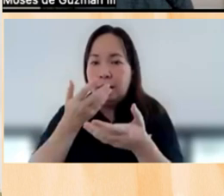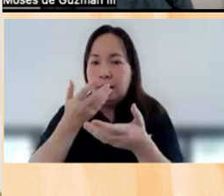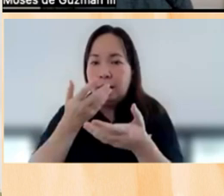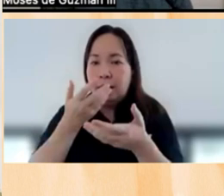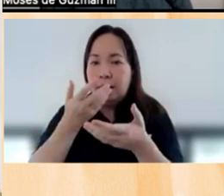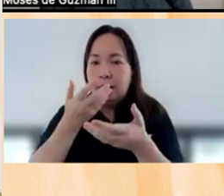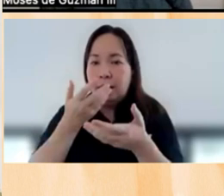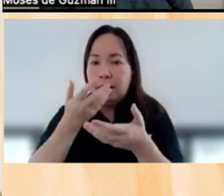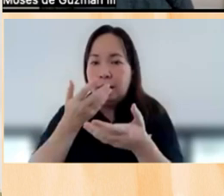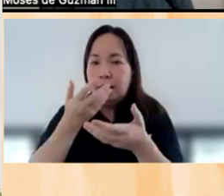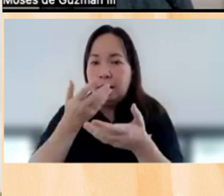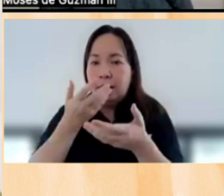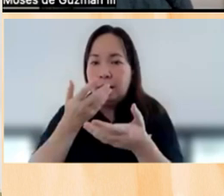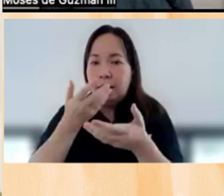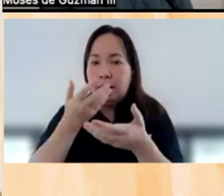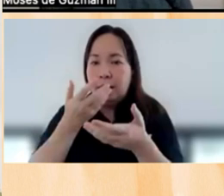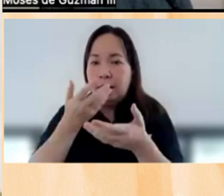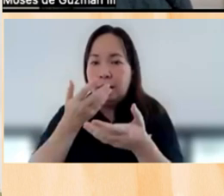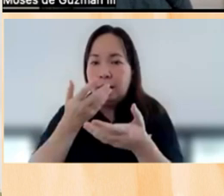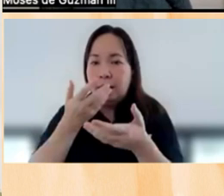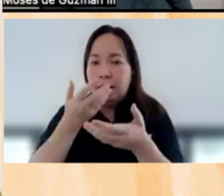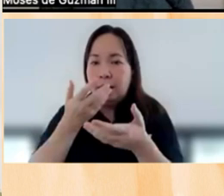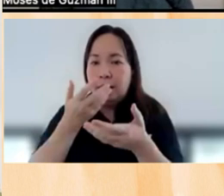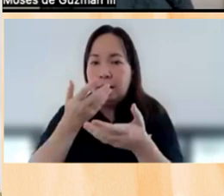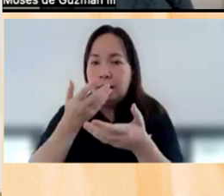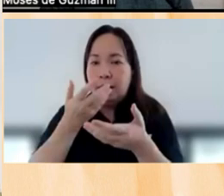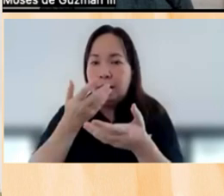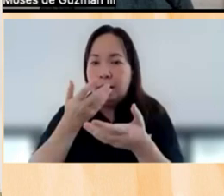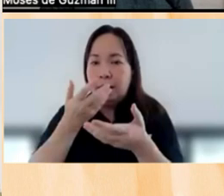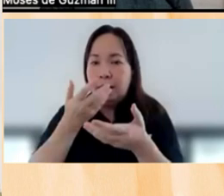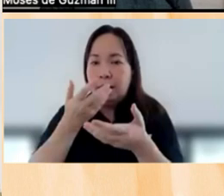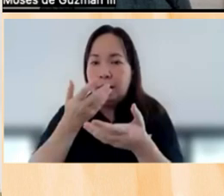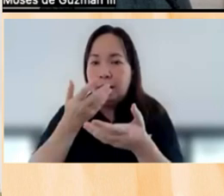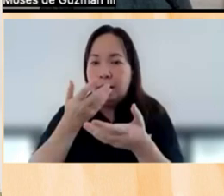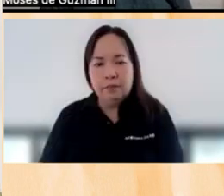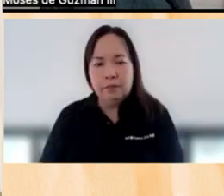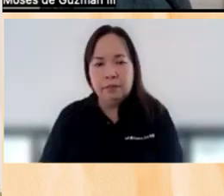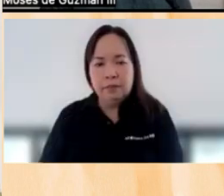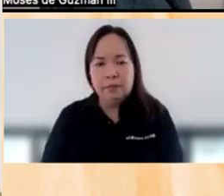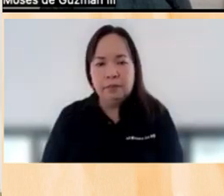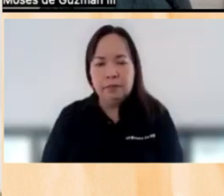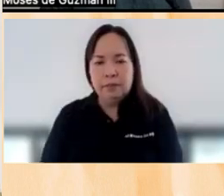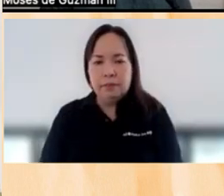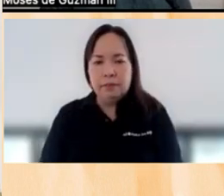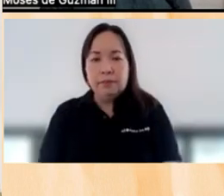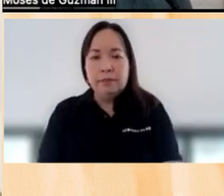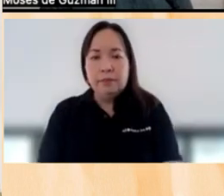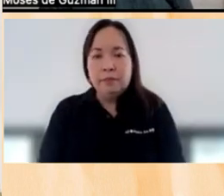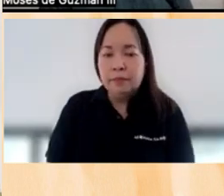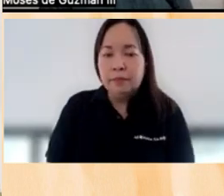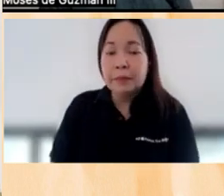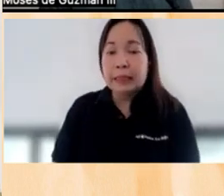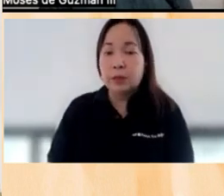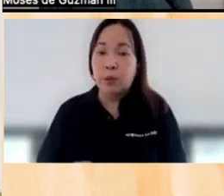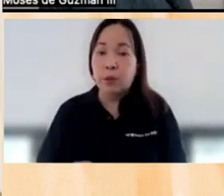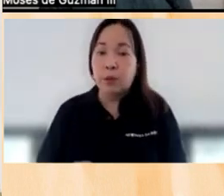risk. As healthcare providers, we do not stop with screening young people for suicide.